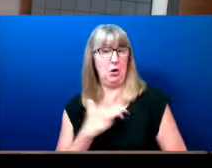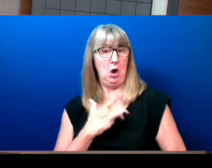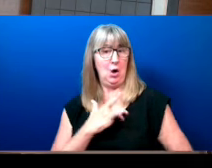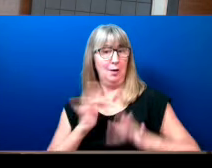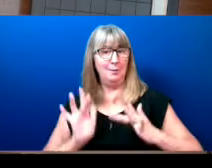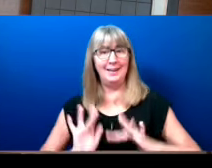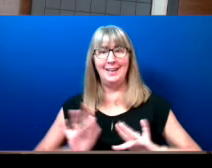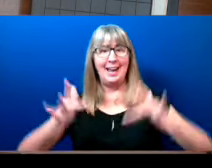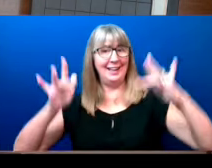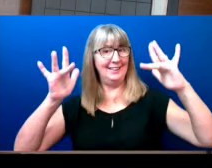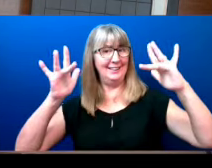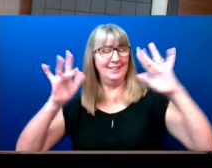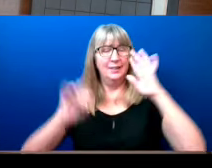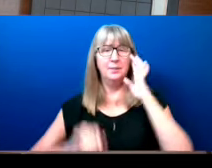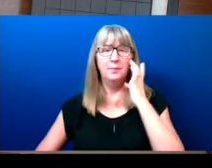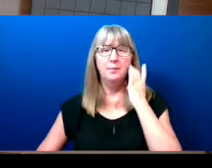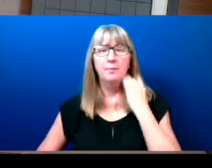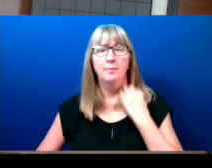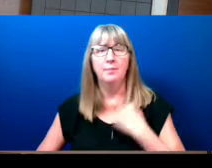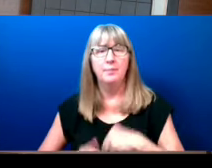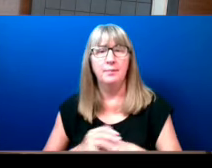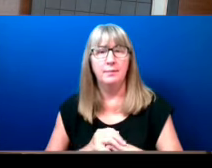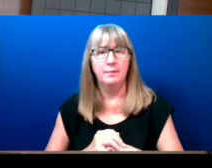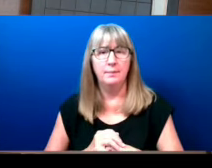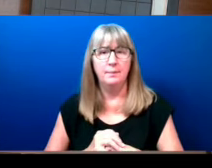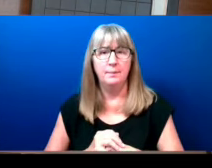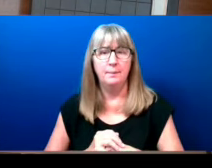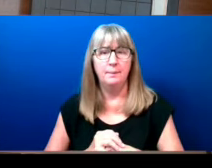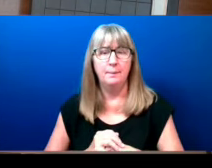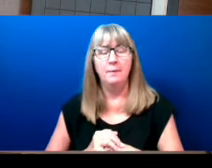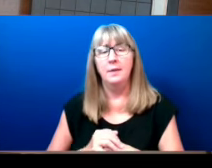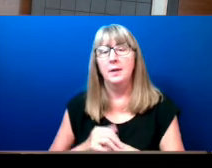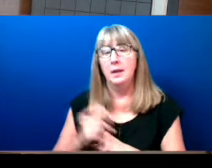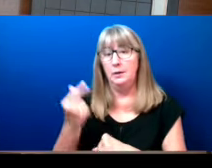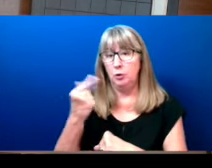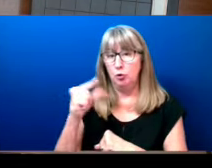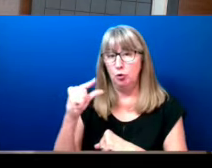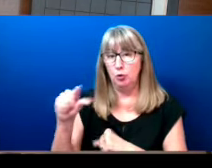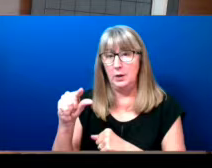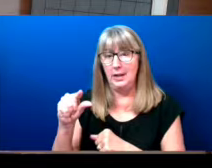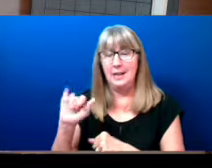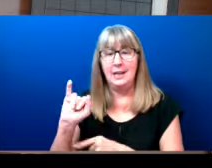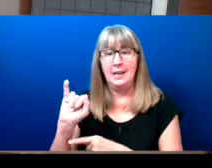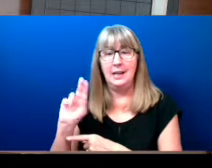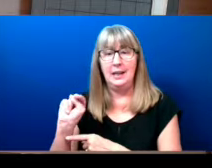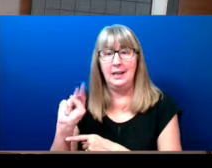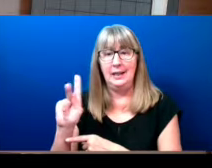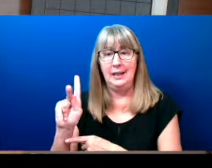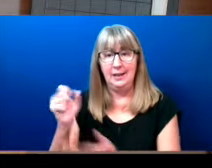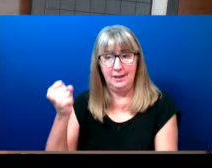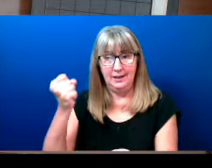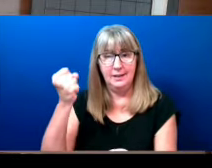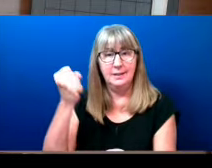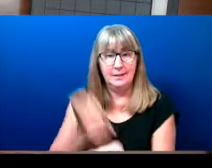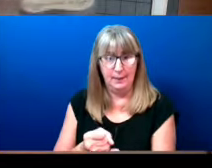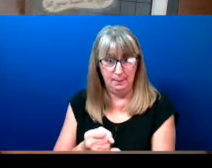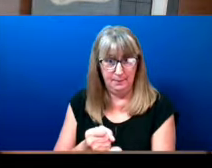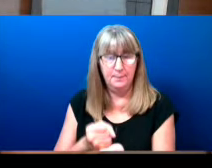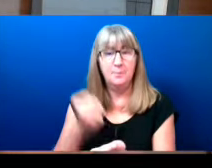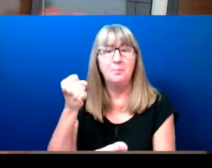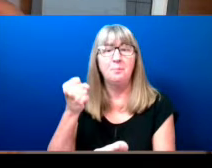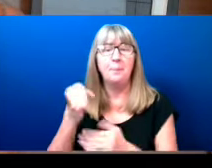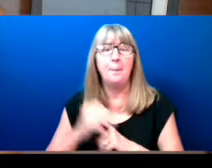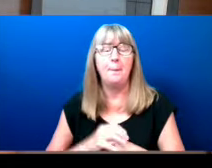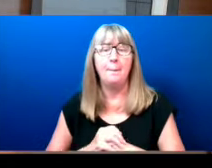Just stick that on here real quick. And then again, I used a dark evergreen and then punched it or stamped it right